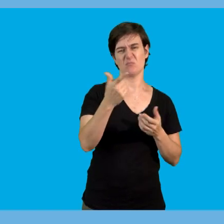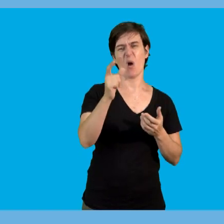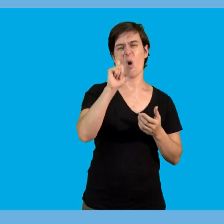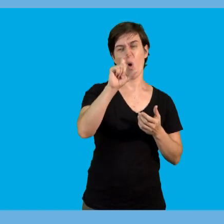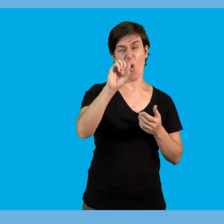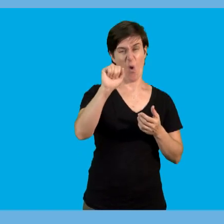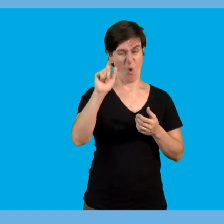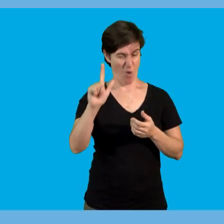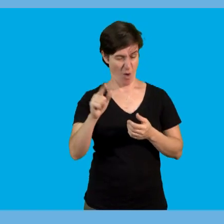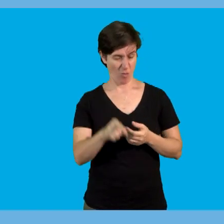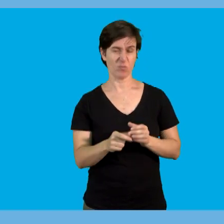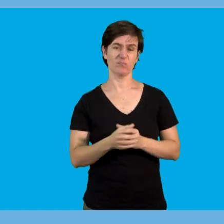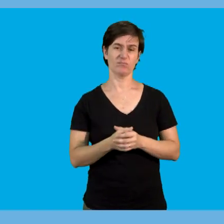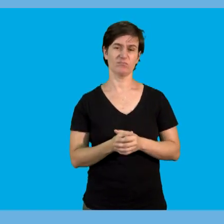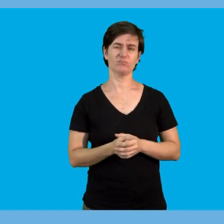coal,